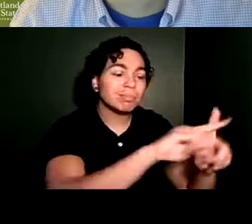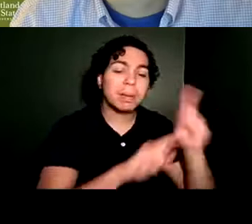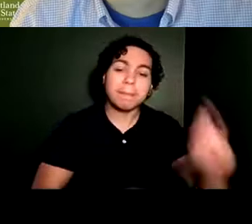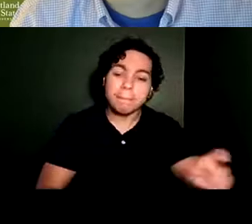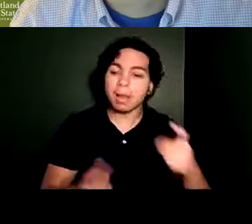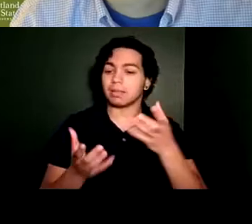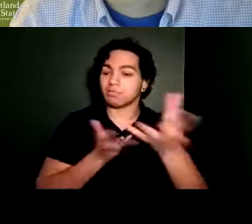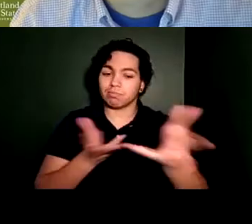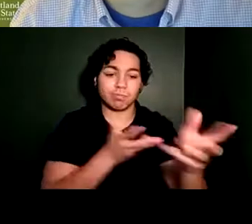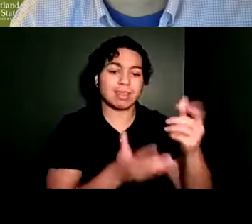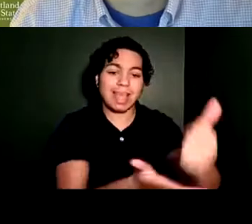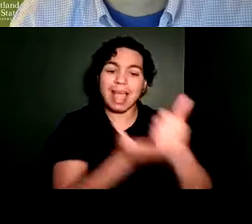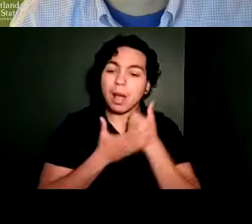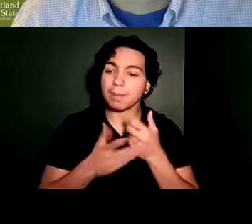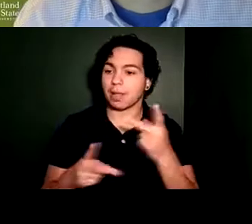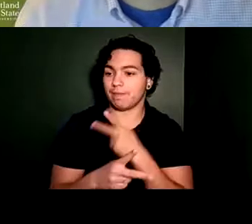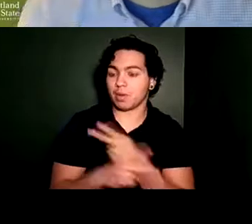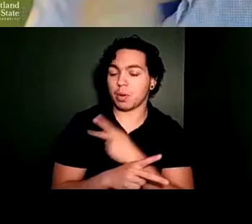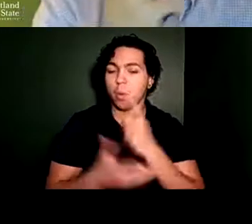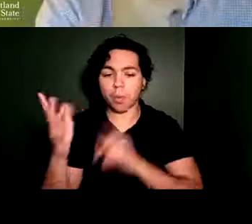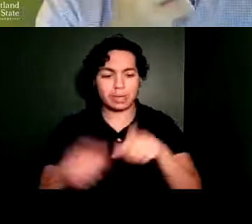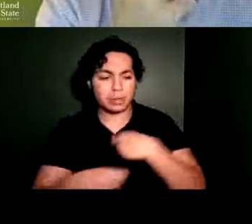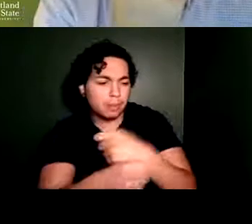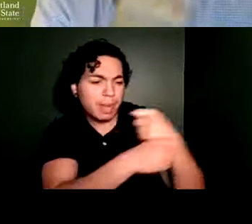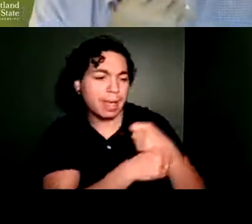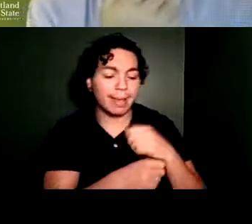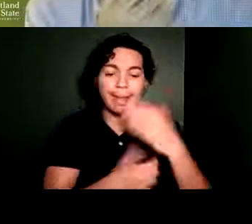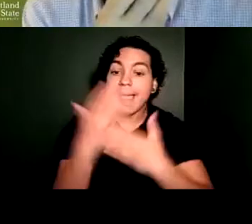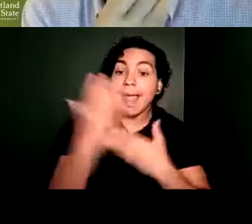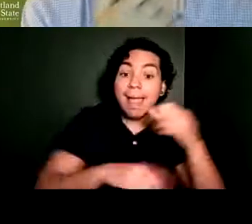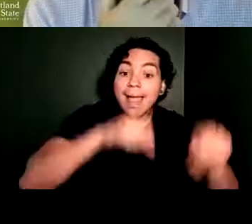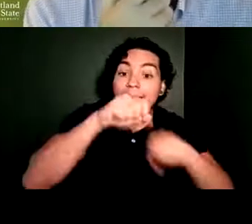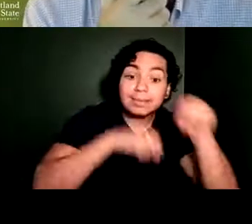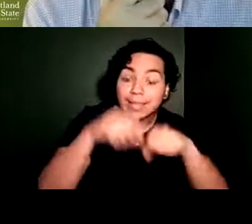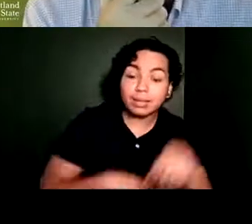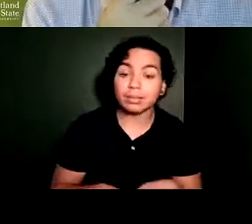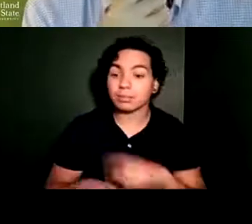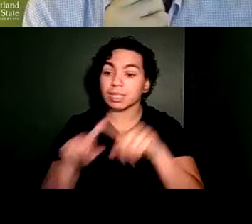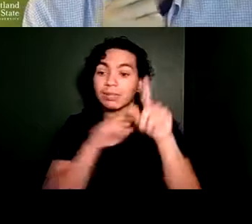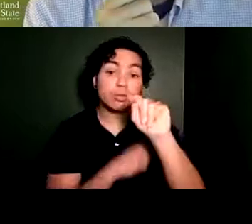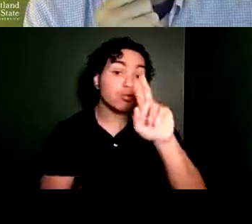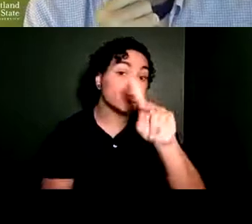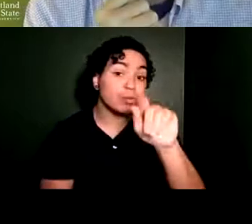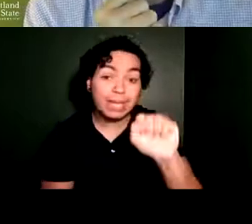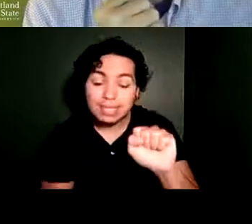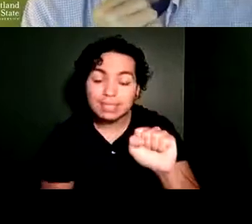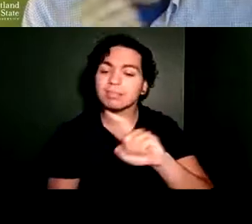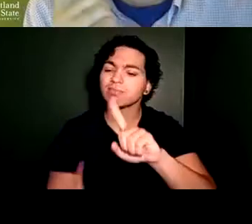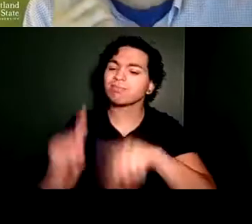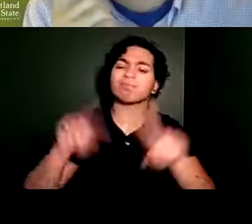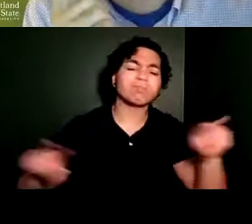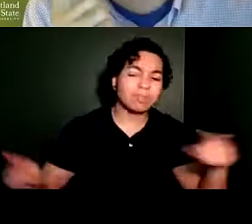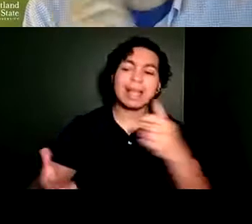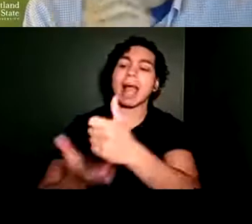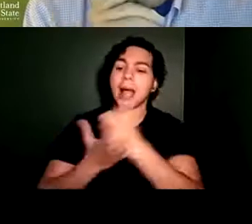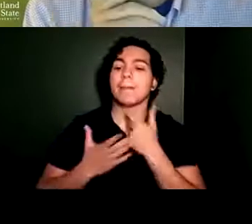produce hand cycles and everything else in between that can work for people. And there are some limitations that exist, right, is